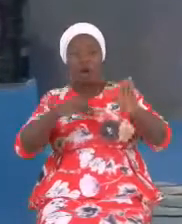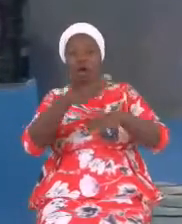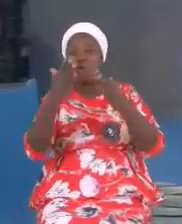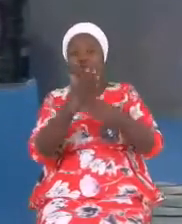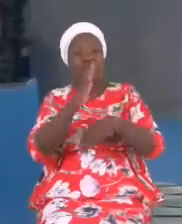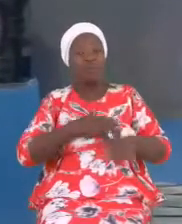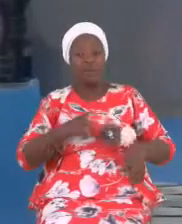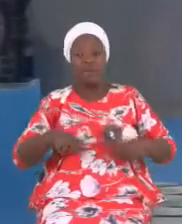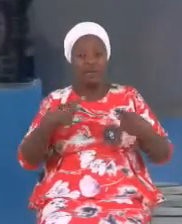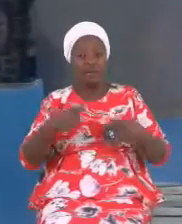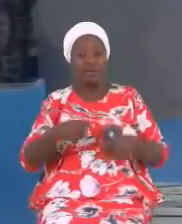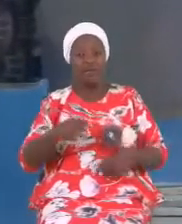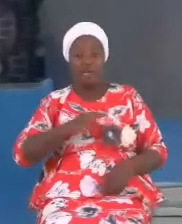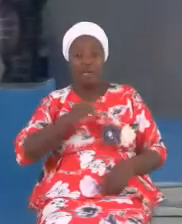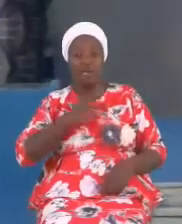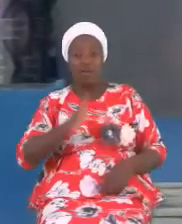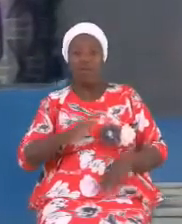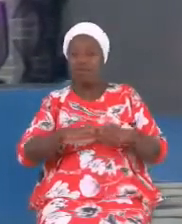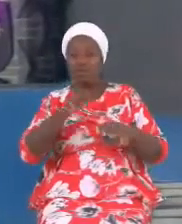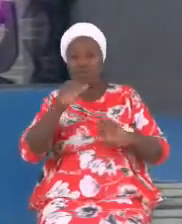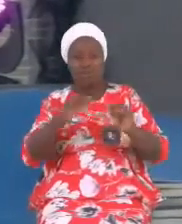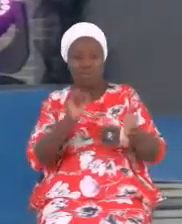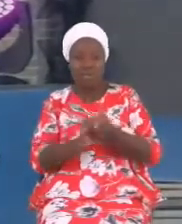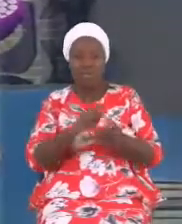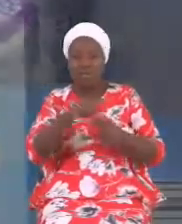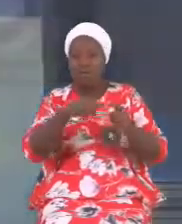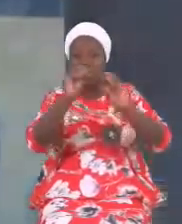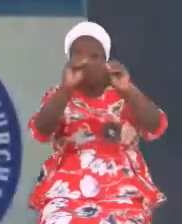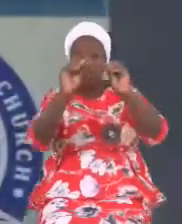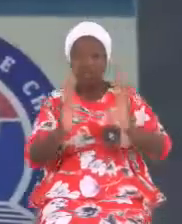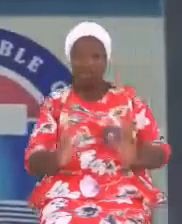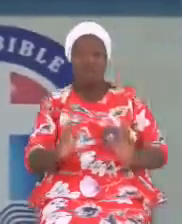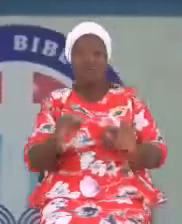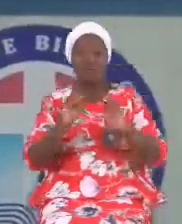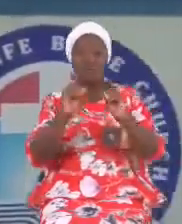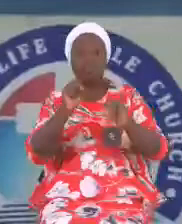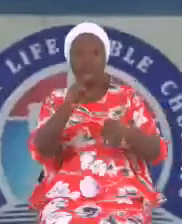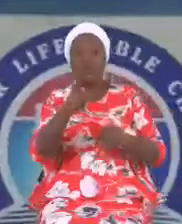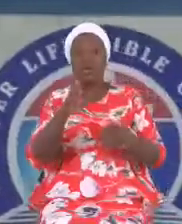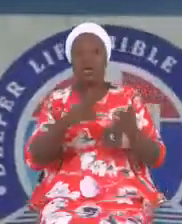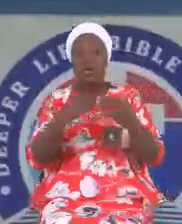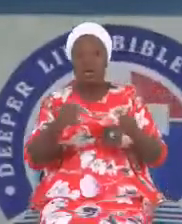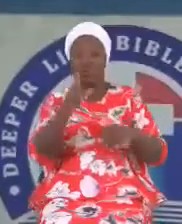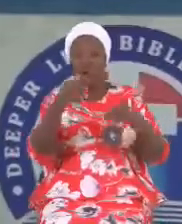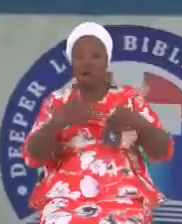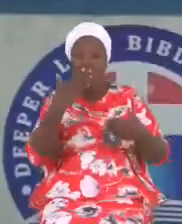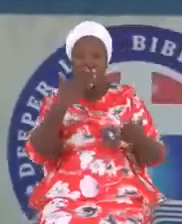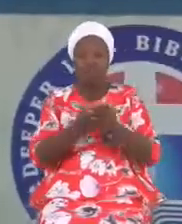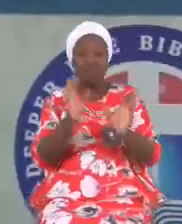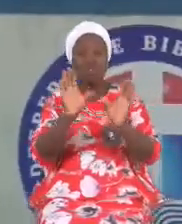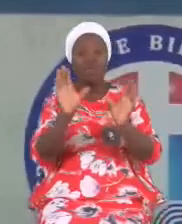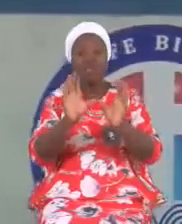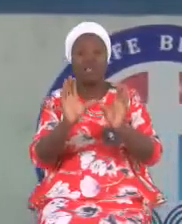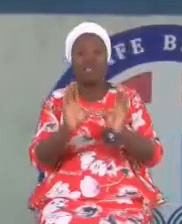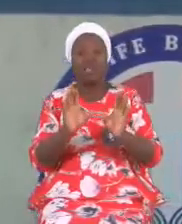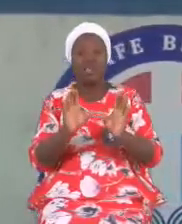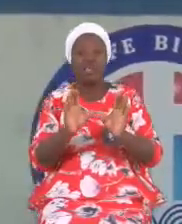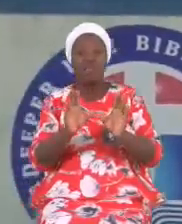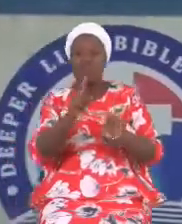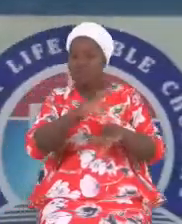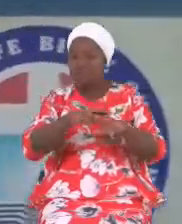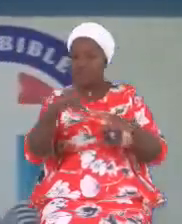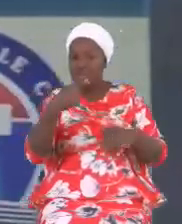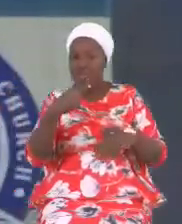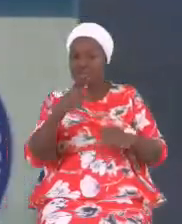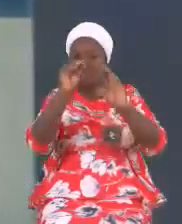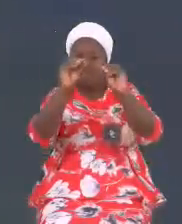that. When a teacher teaches you and now you have a good certificate, you don't say,